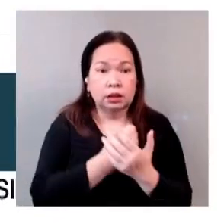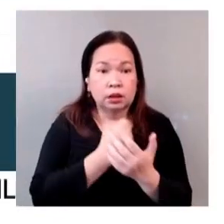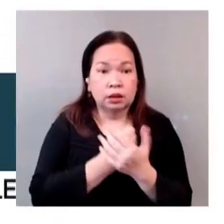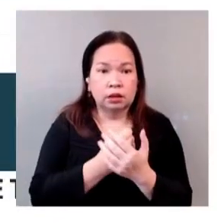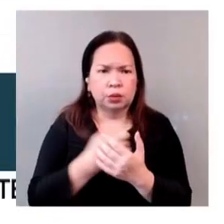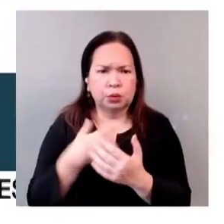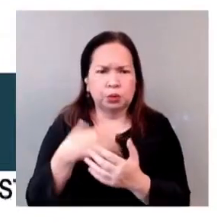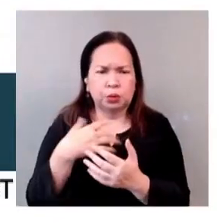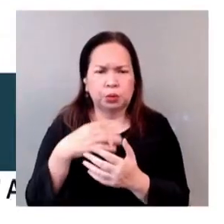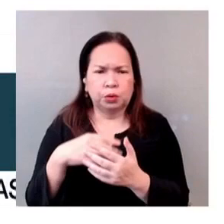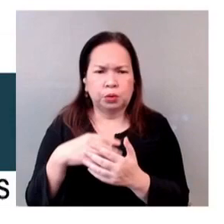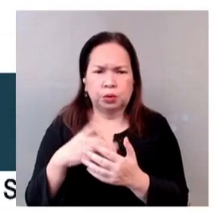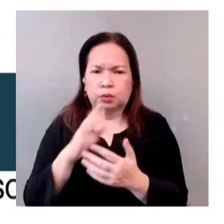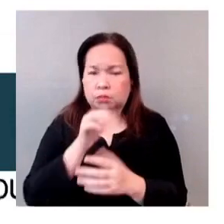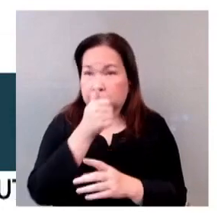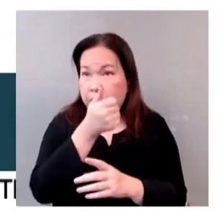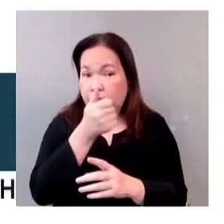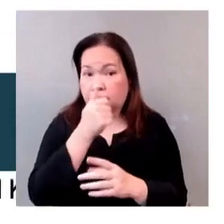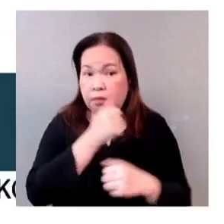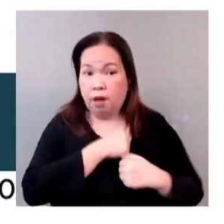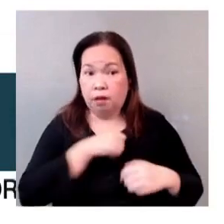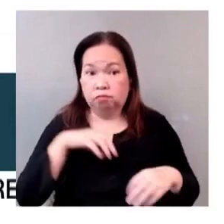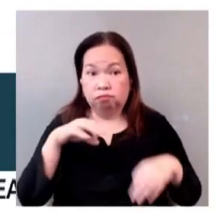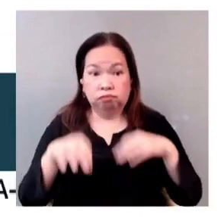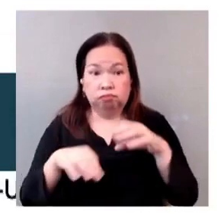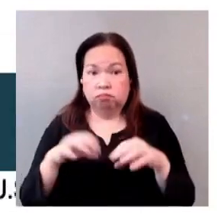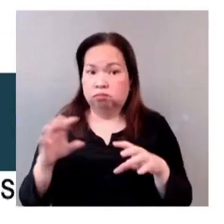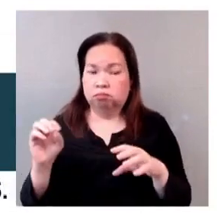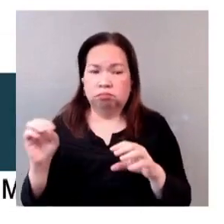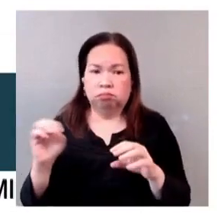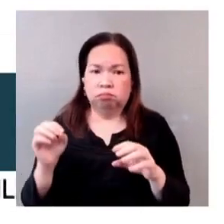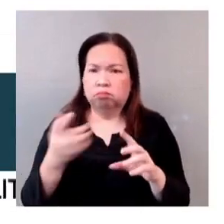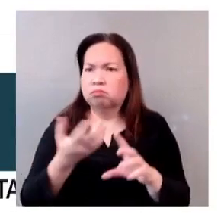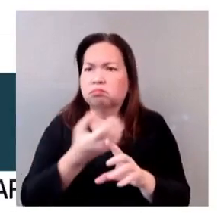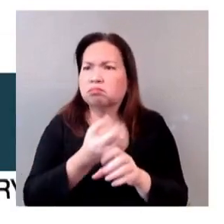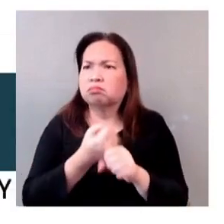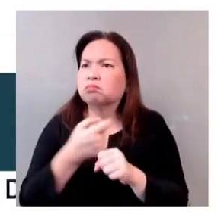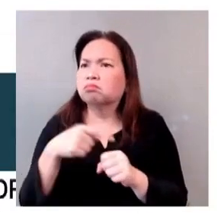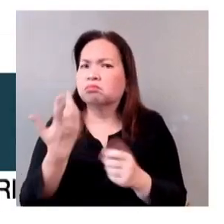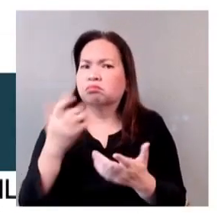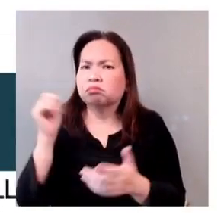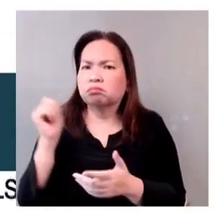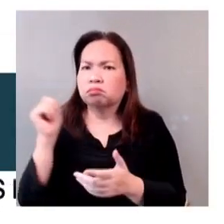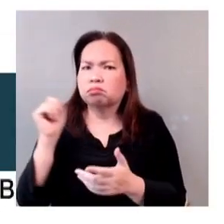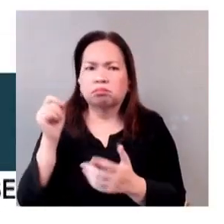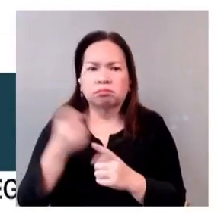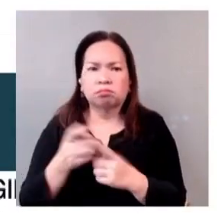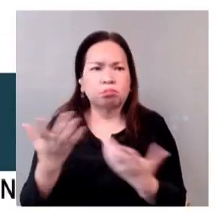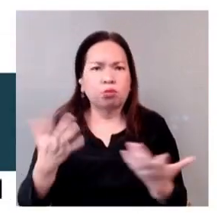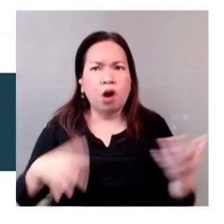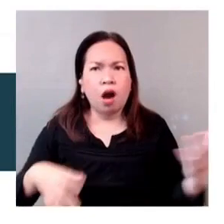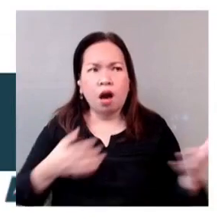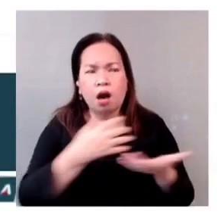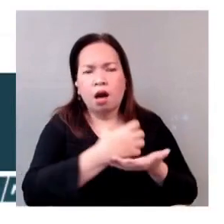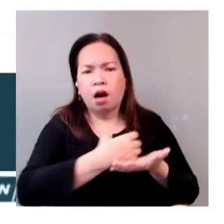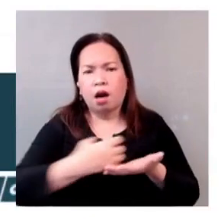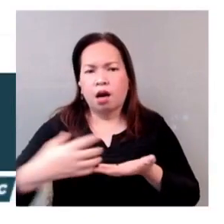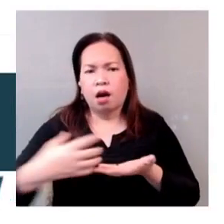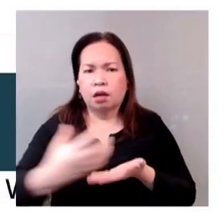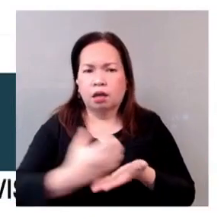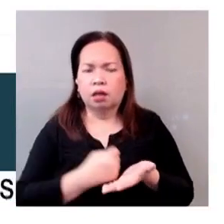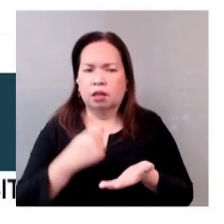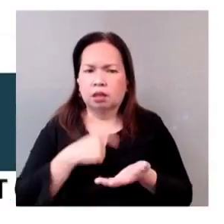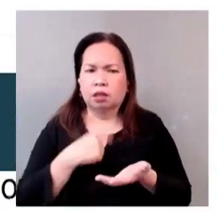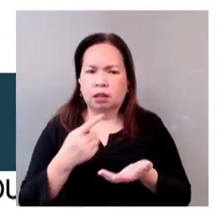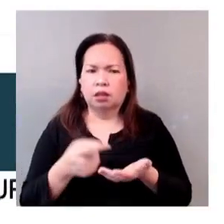are no contributions to source the pensions from. That's the difficulty here. So at some point, you really have to make